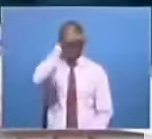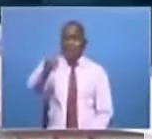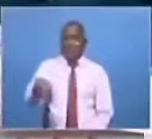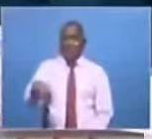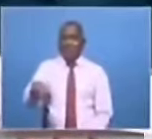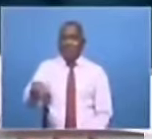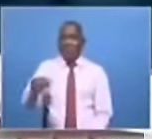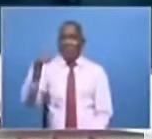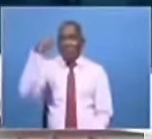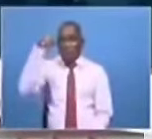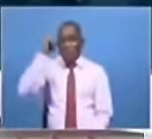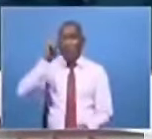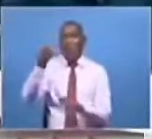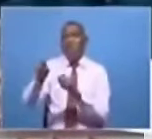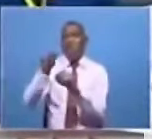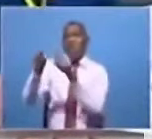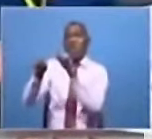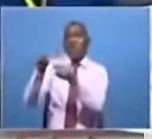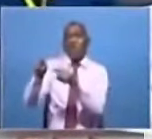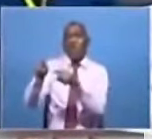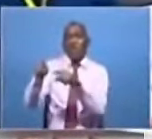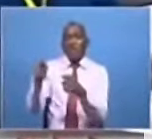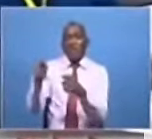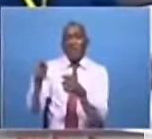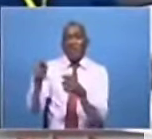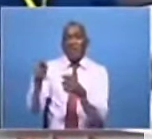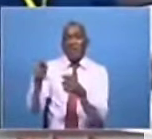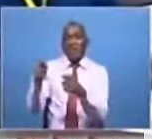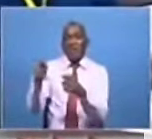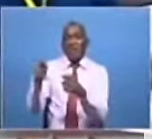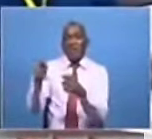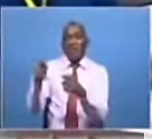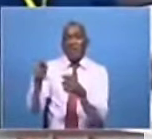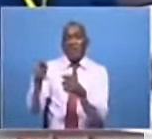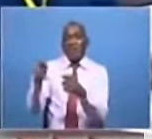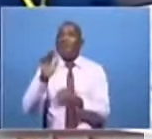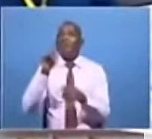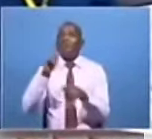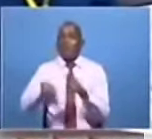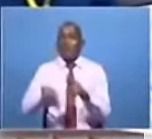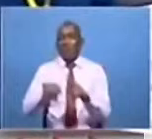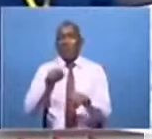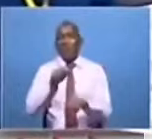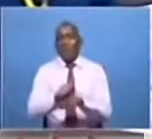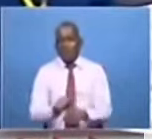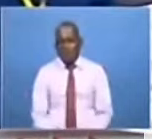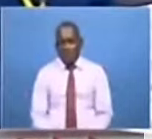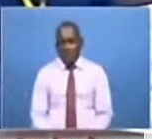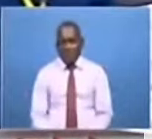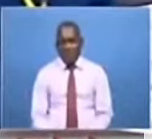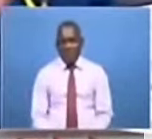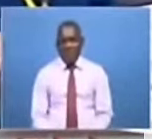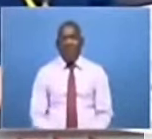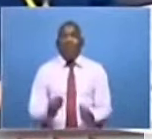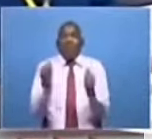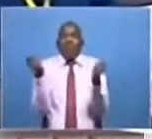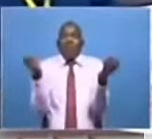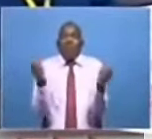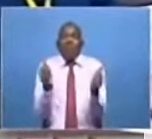witness box to testify, that affidavit can always be put to them in terms of